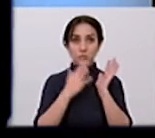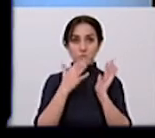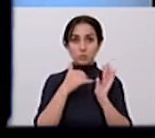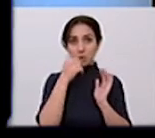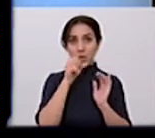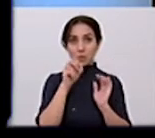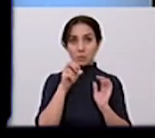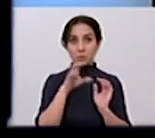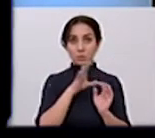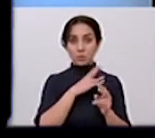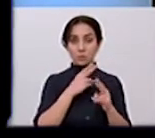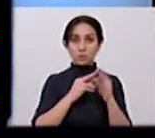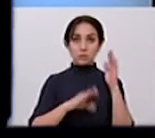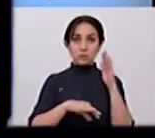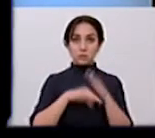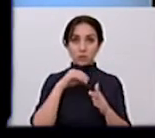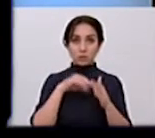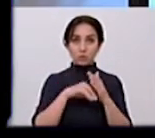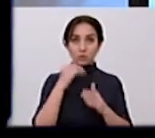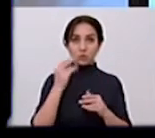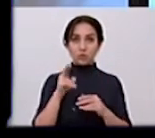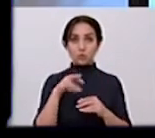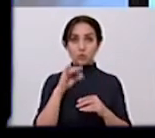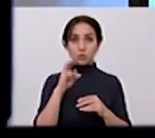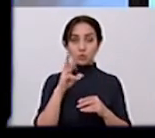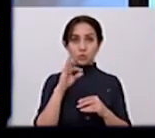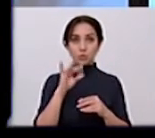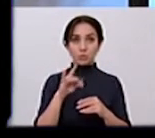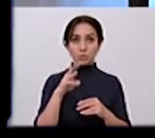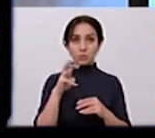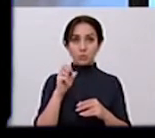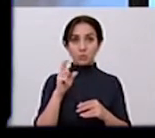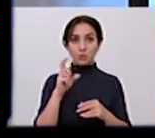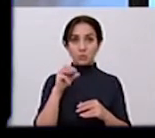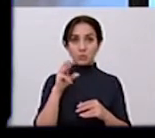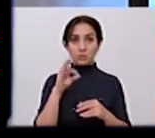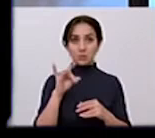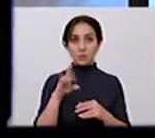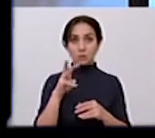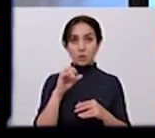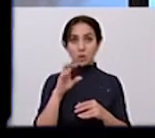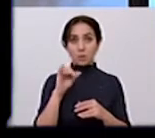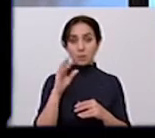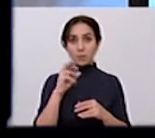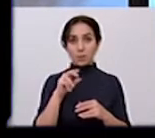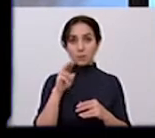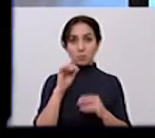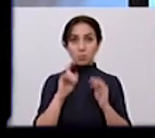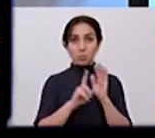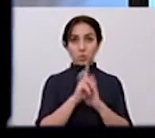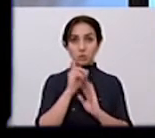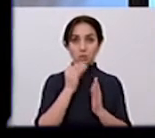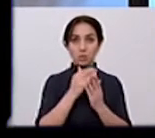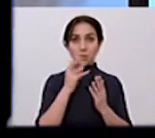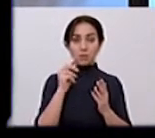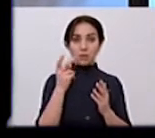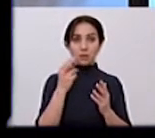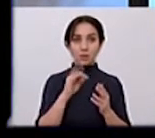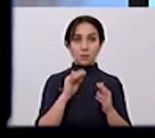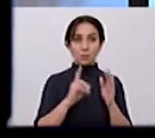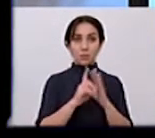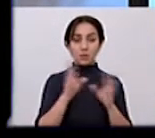1995-yil aprelda bo'lgan saylovlarda doktor demak Mahathir Muhammad boshchiligidagi Malaya Birlashgan